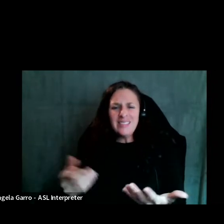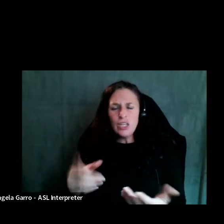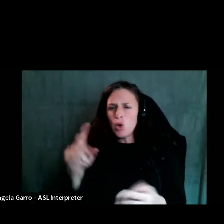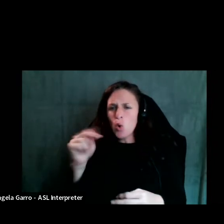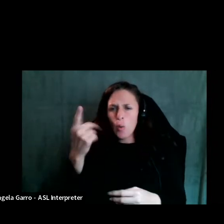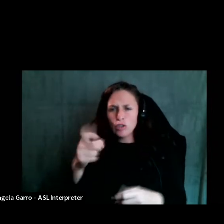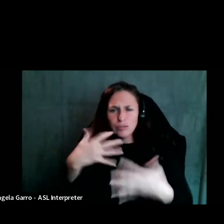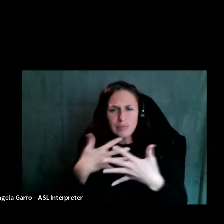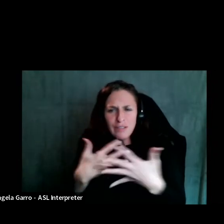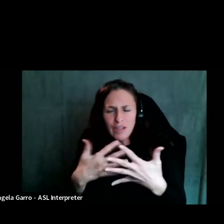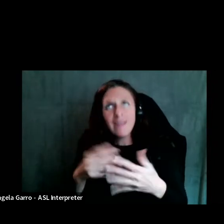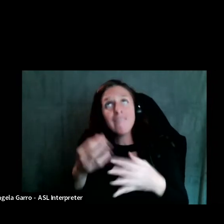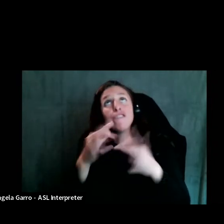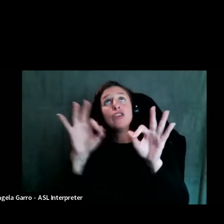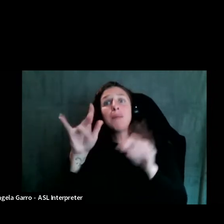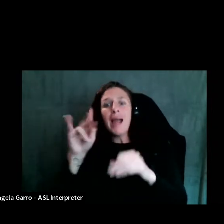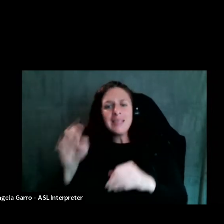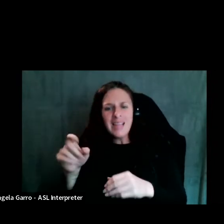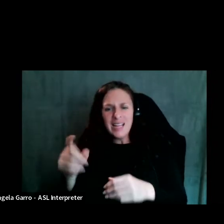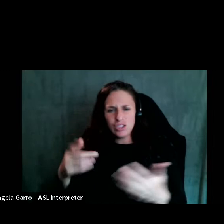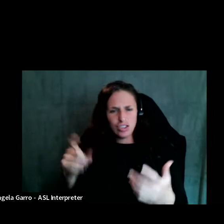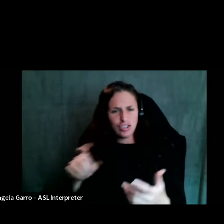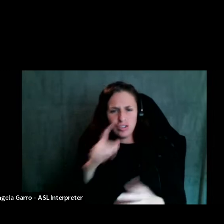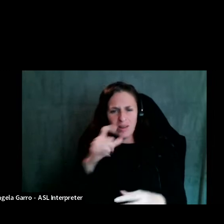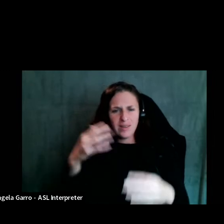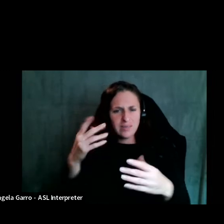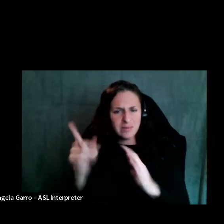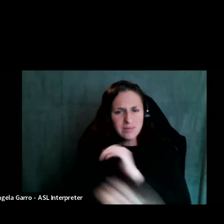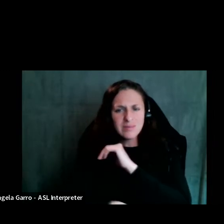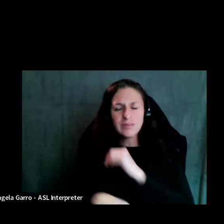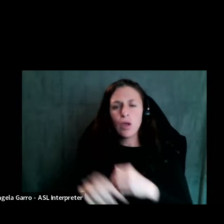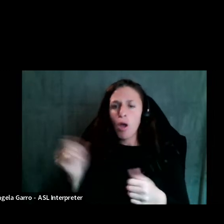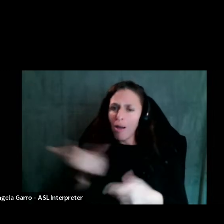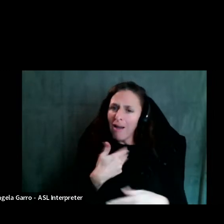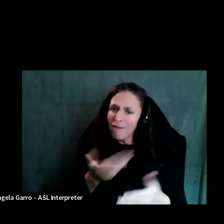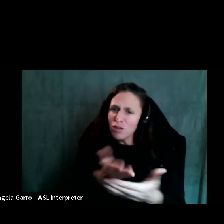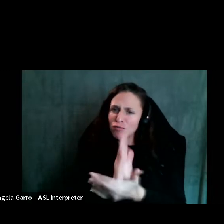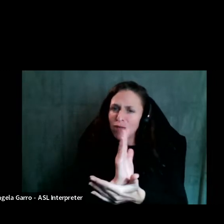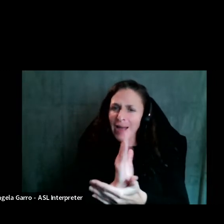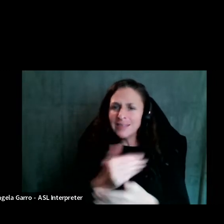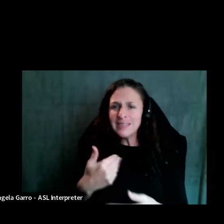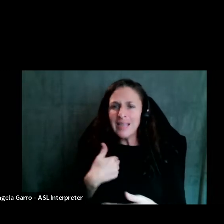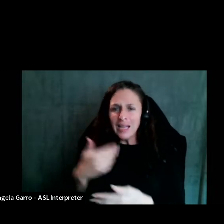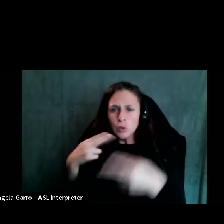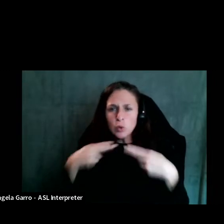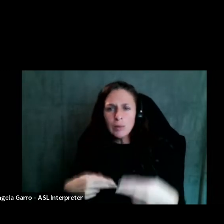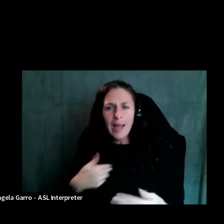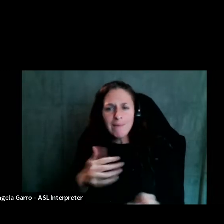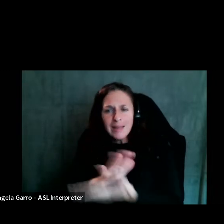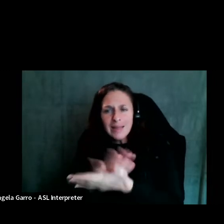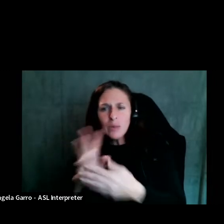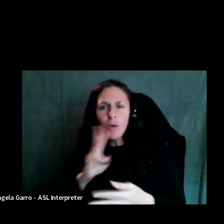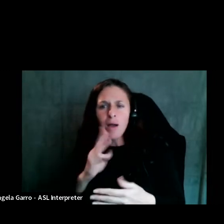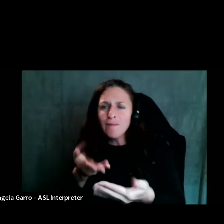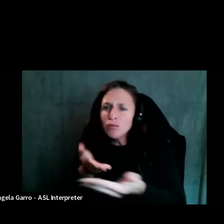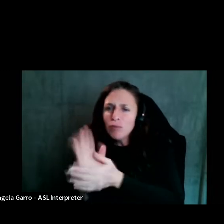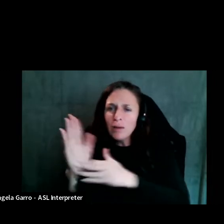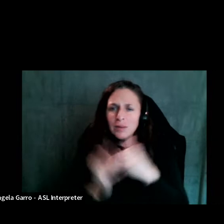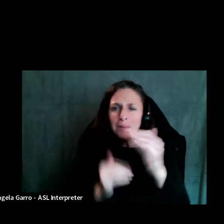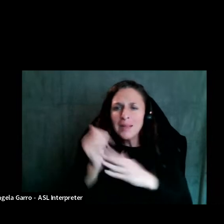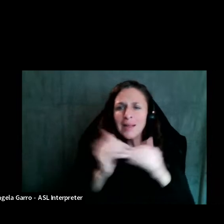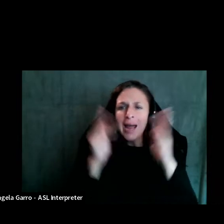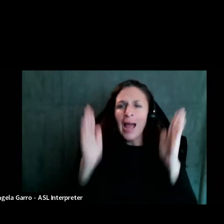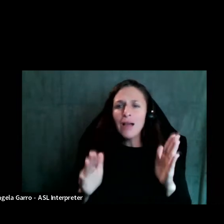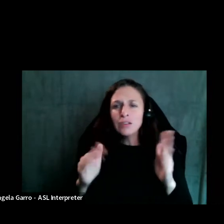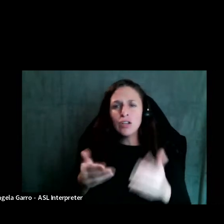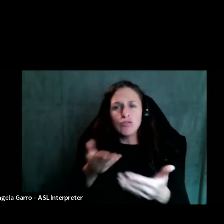it until all Palestinians have the rights as a humans to have a clean water, to have the rights to build houses, and to